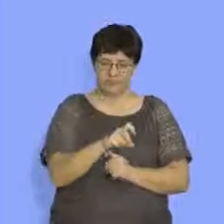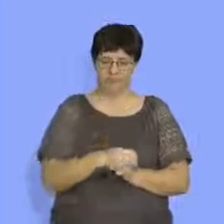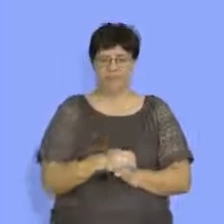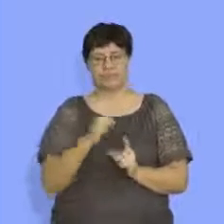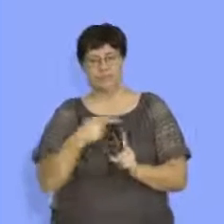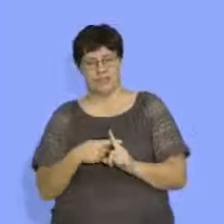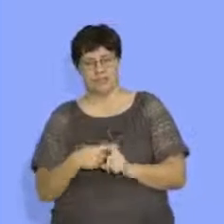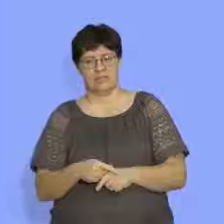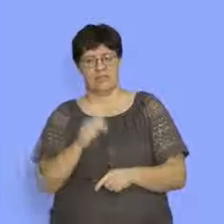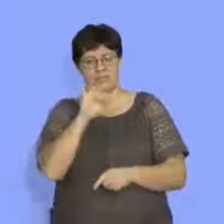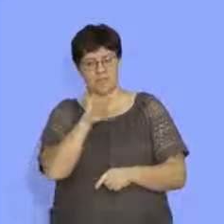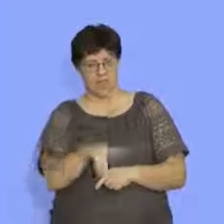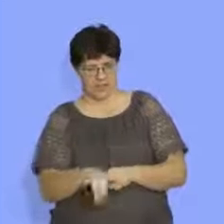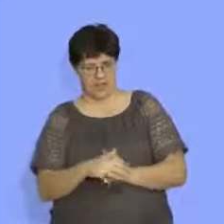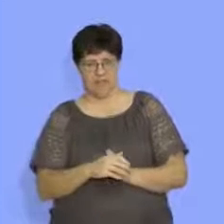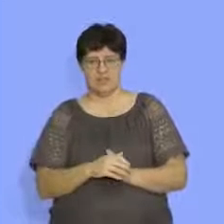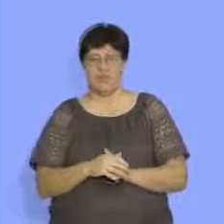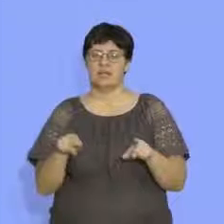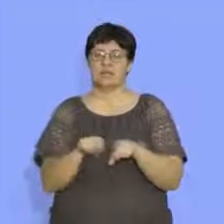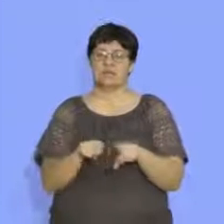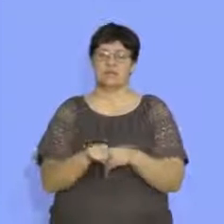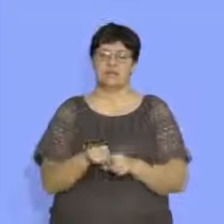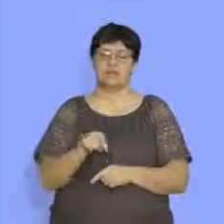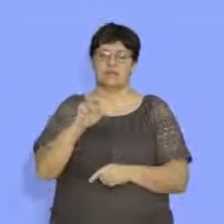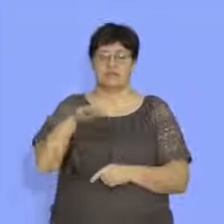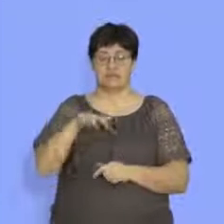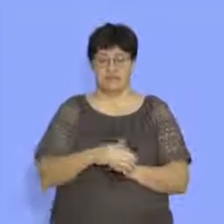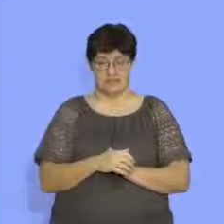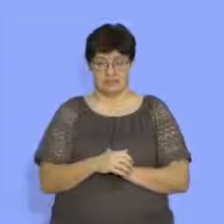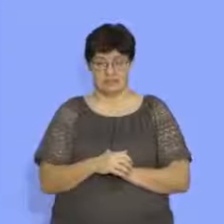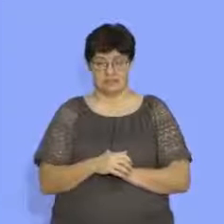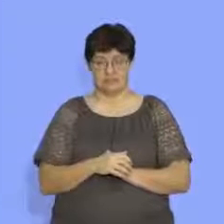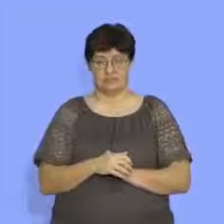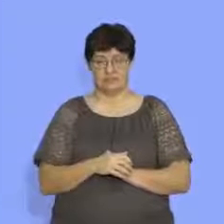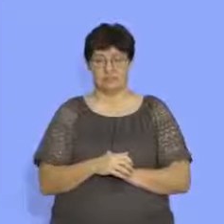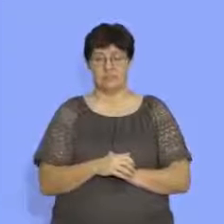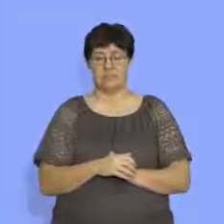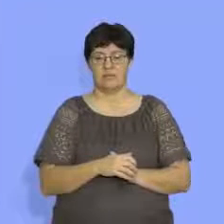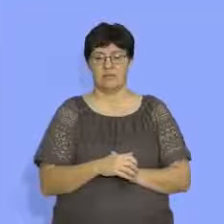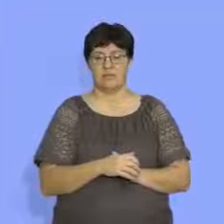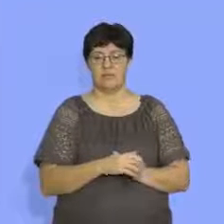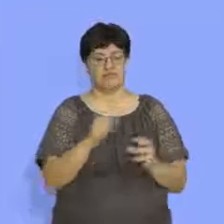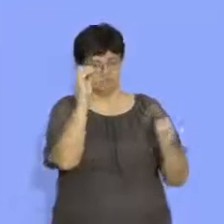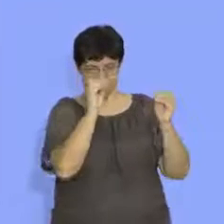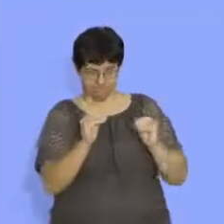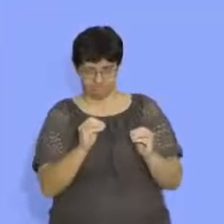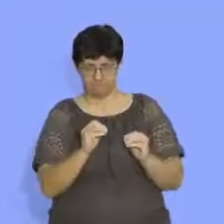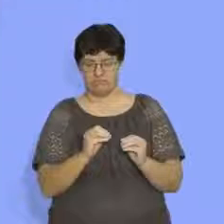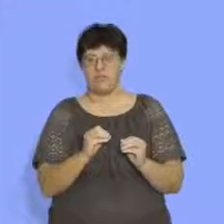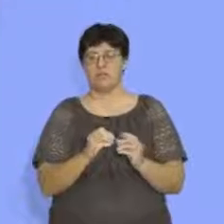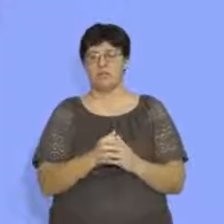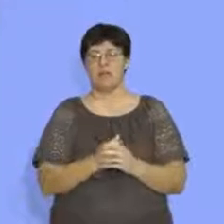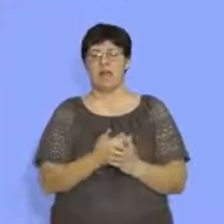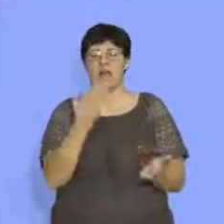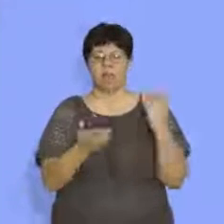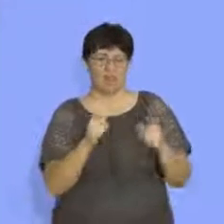is 2x plus 3y equals to 19, right? I've just